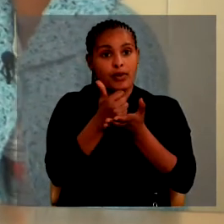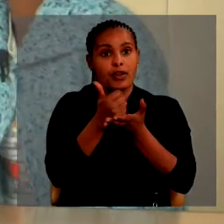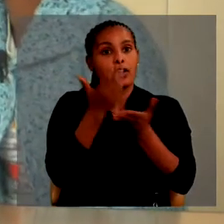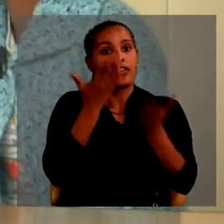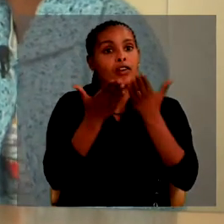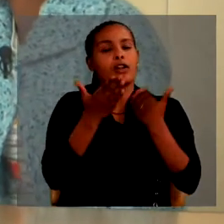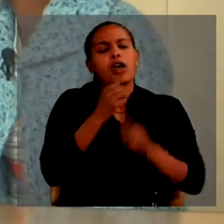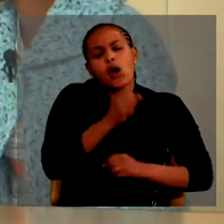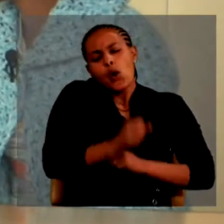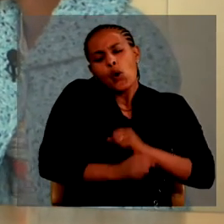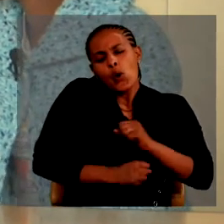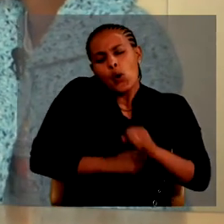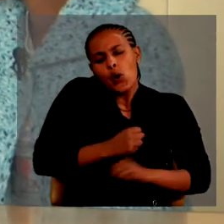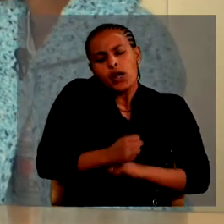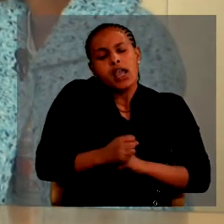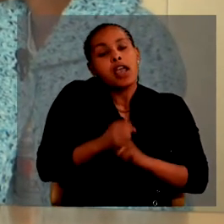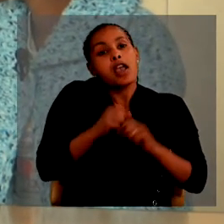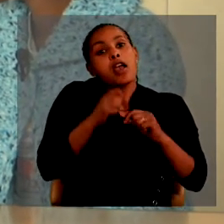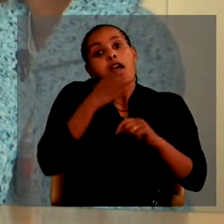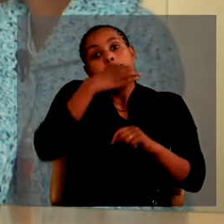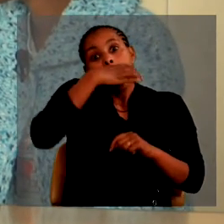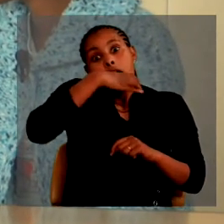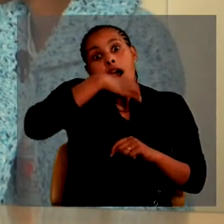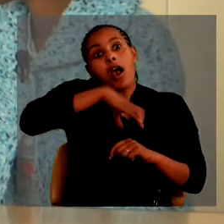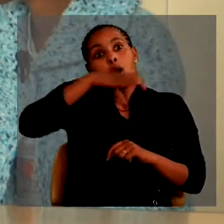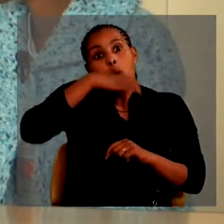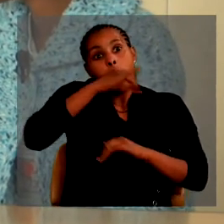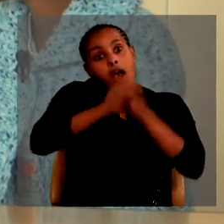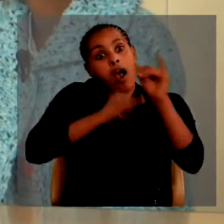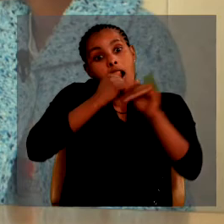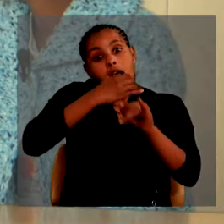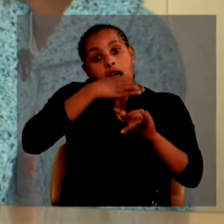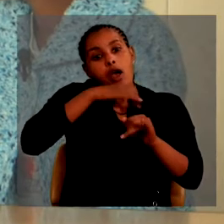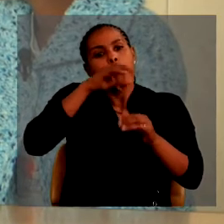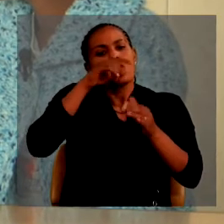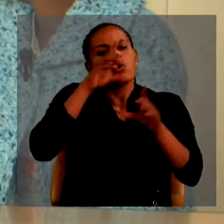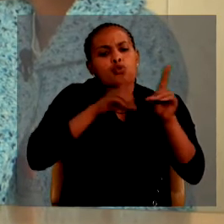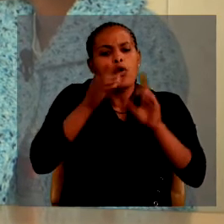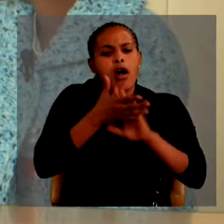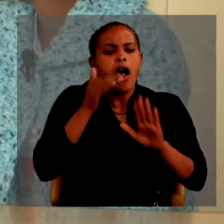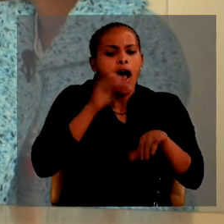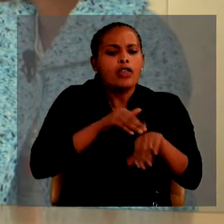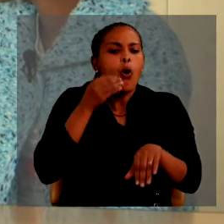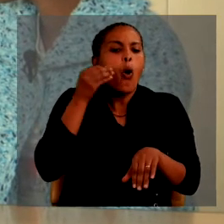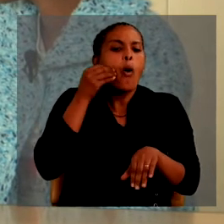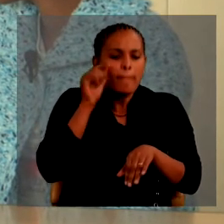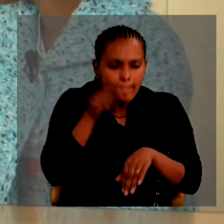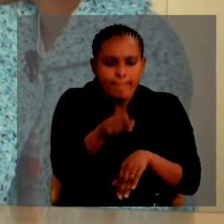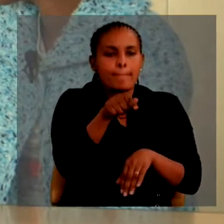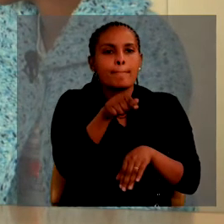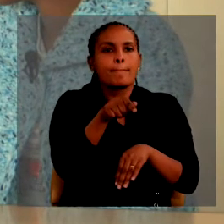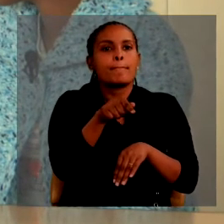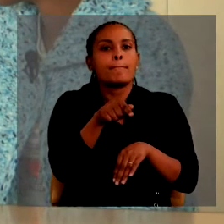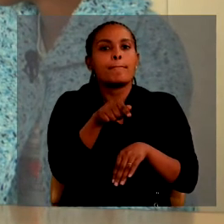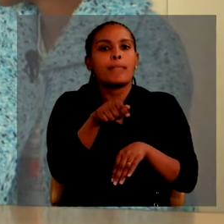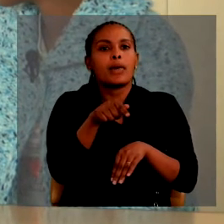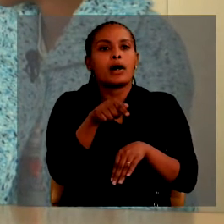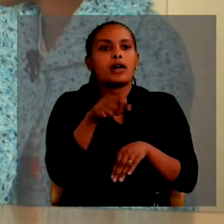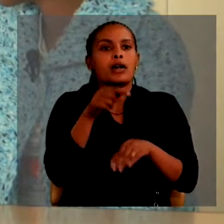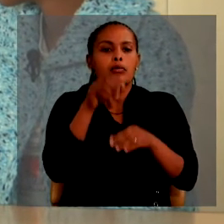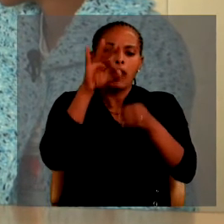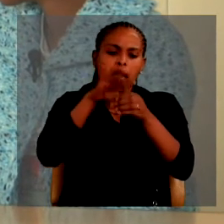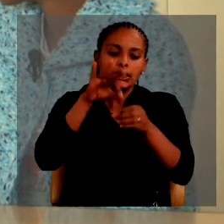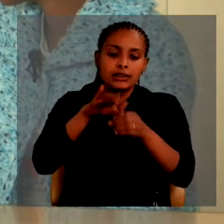If you are worried about the global warming, do what you can do at home. What if you plant